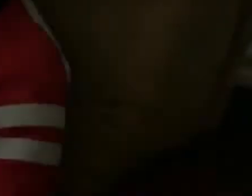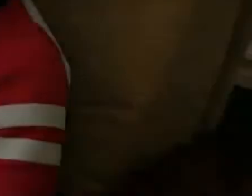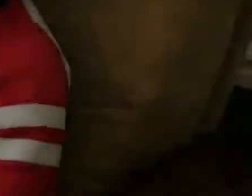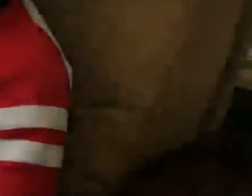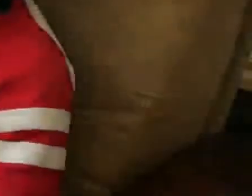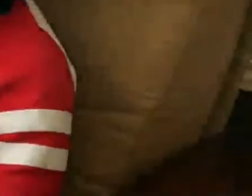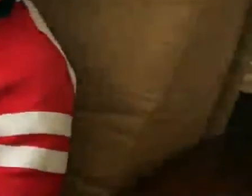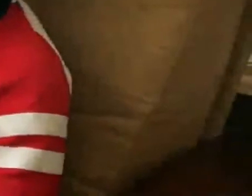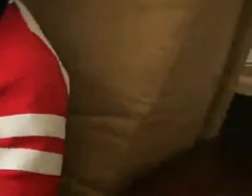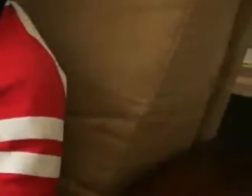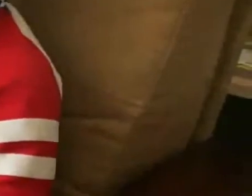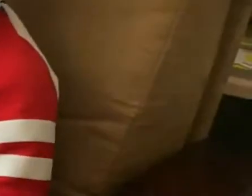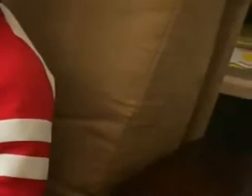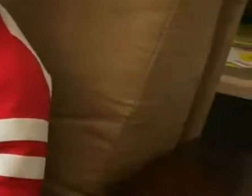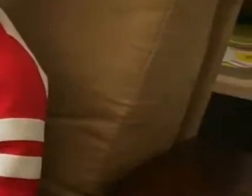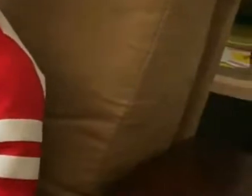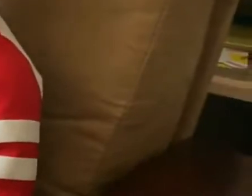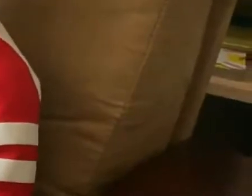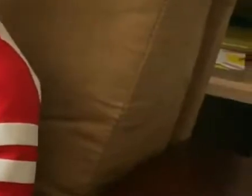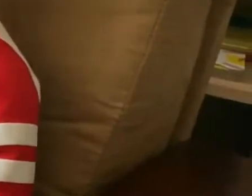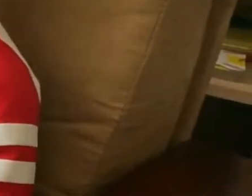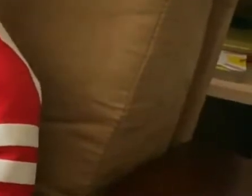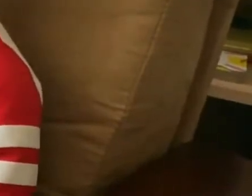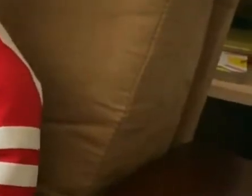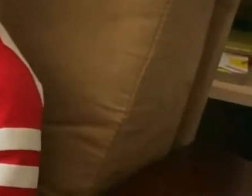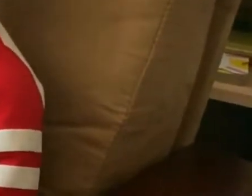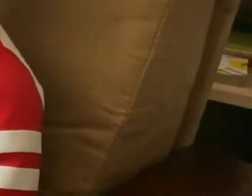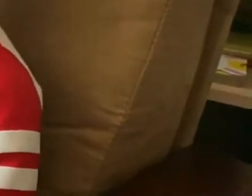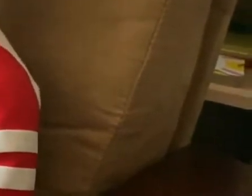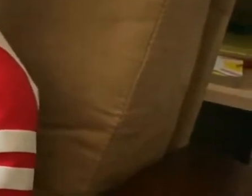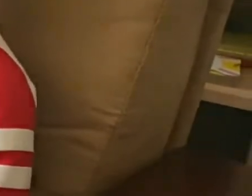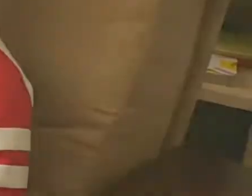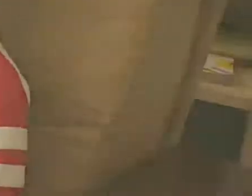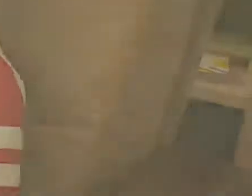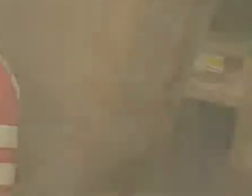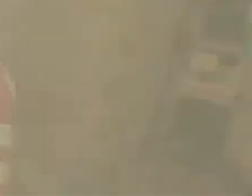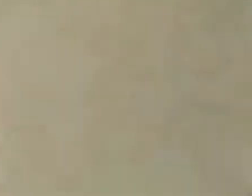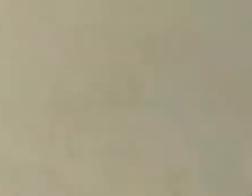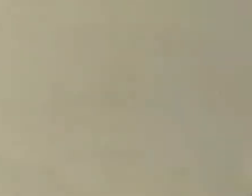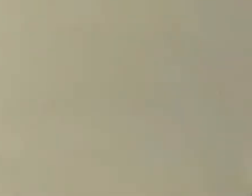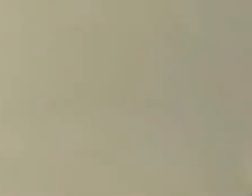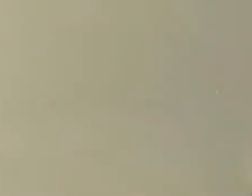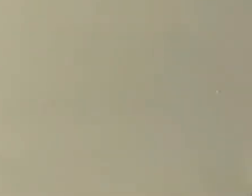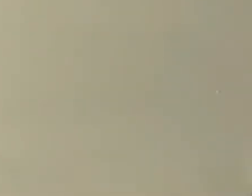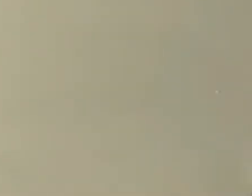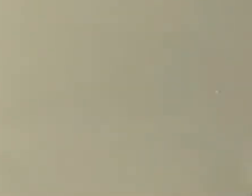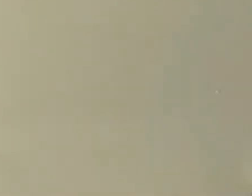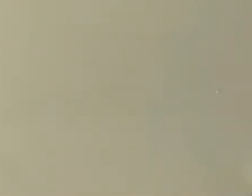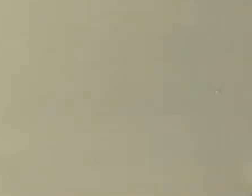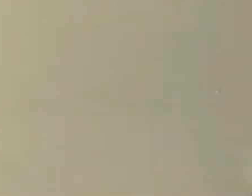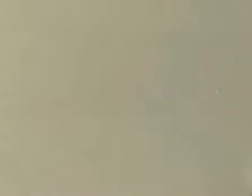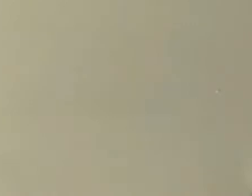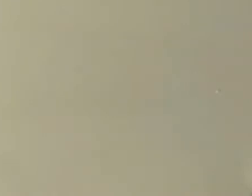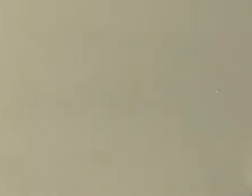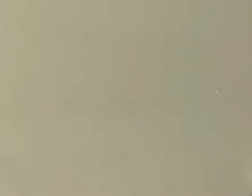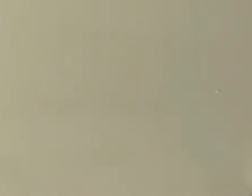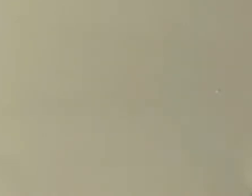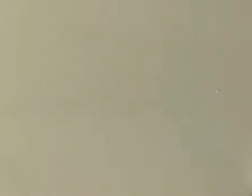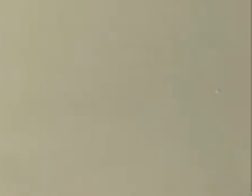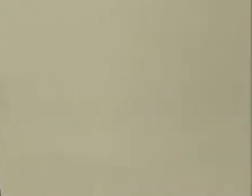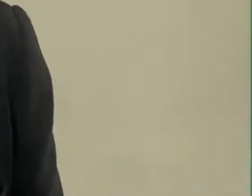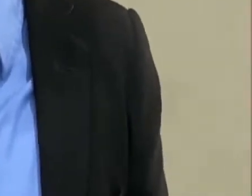of angels coming after me, coming for to carry me home. Swing